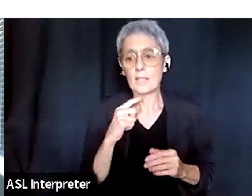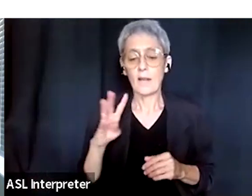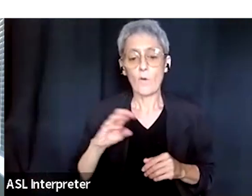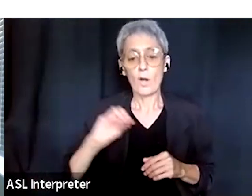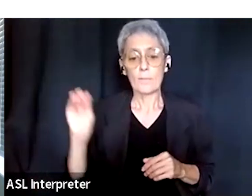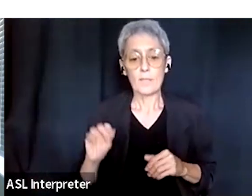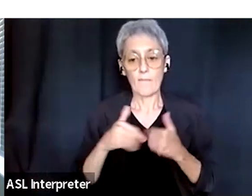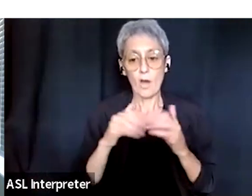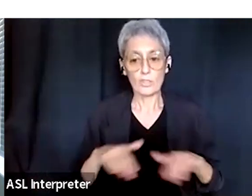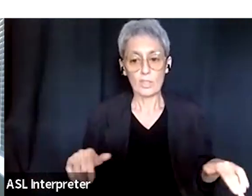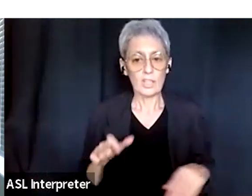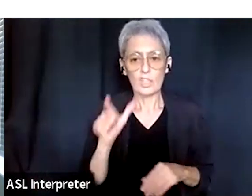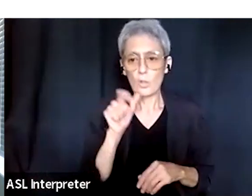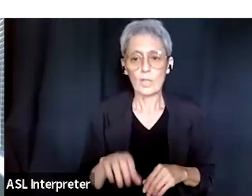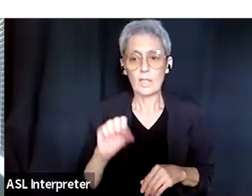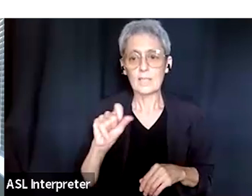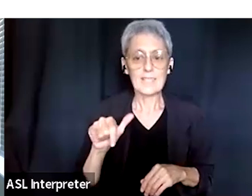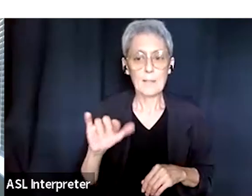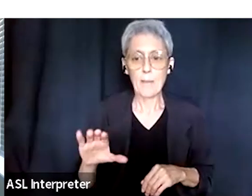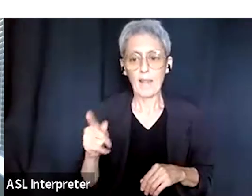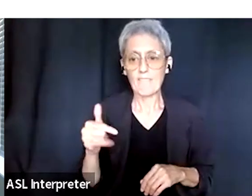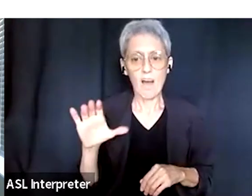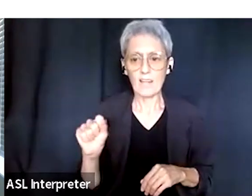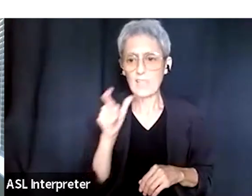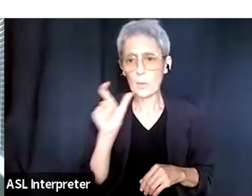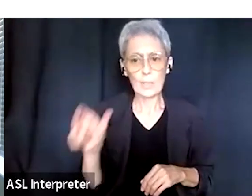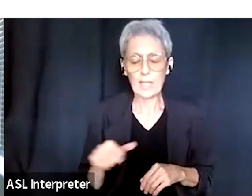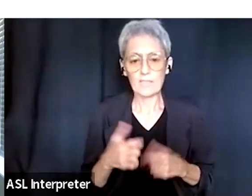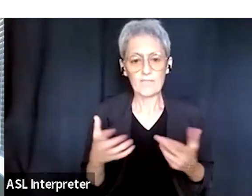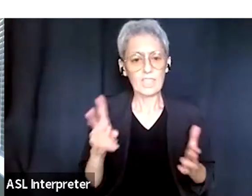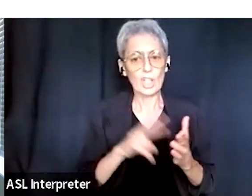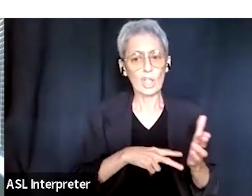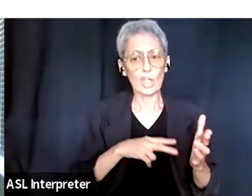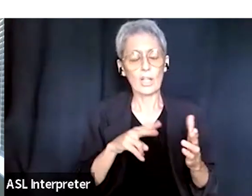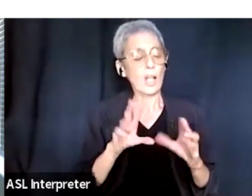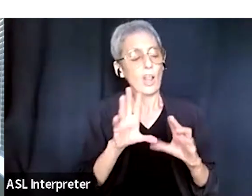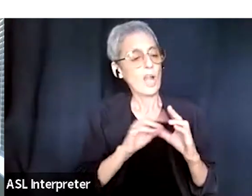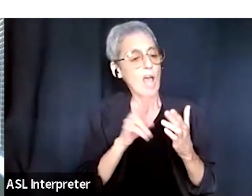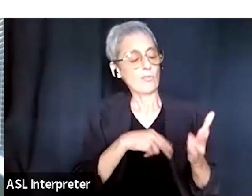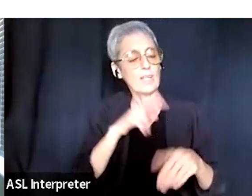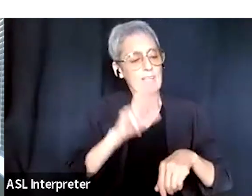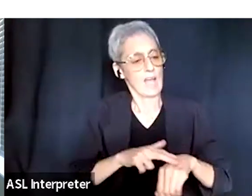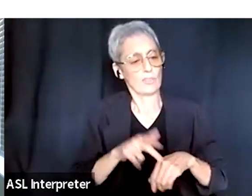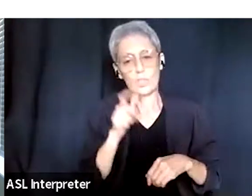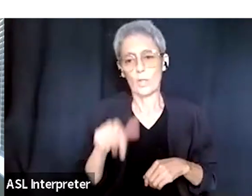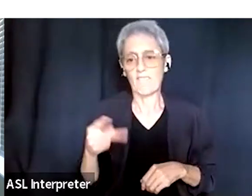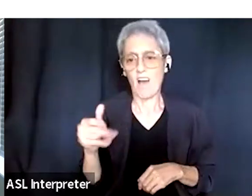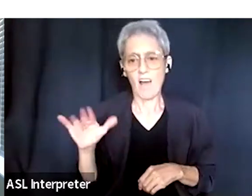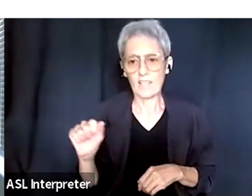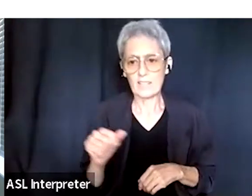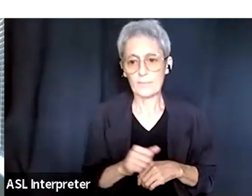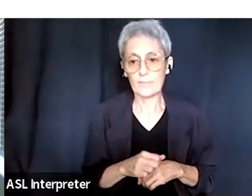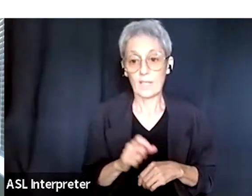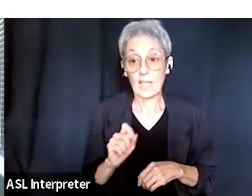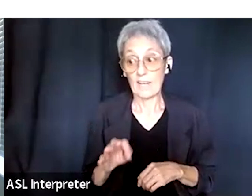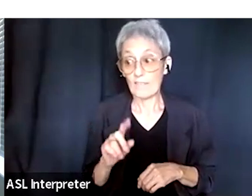need systematic phonics of any kind because they learn to read naturally. Now, if that's true, and it's very difficult to